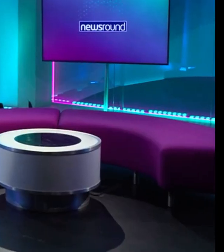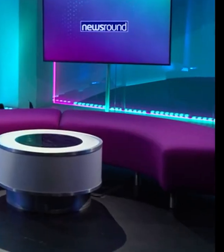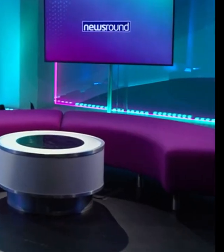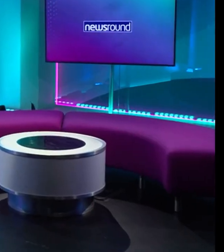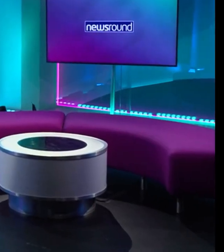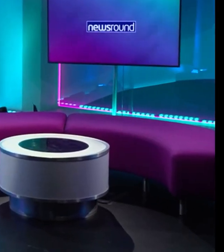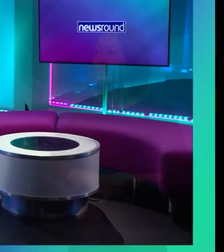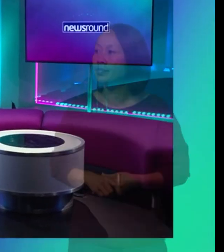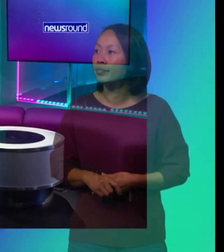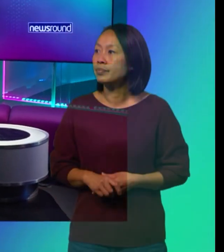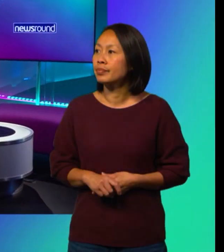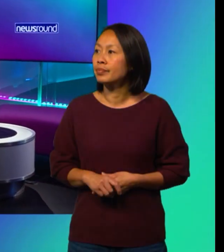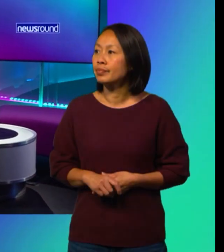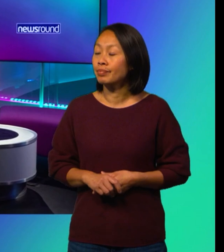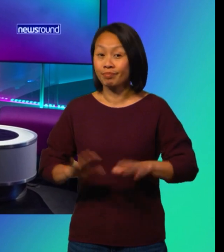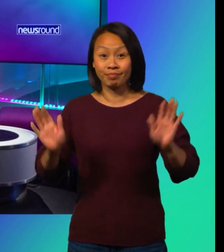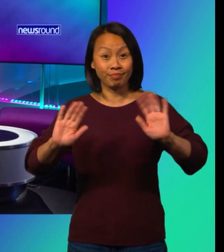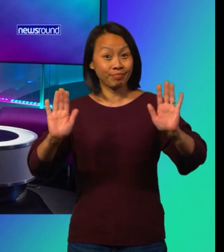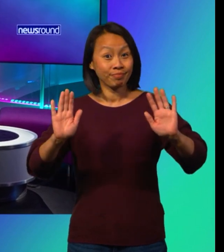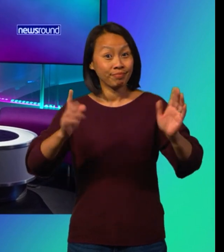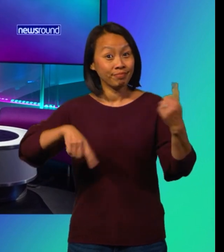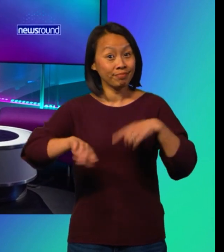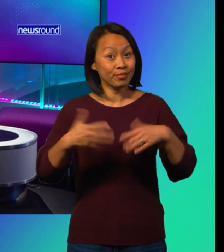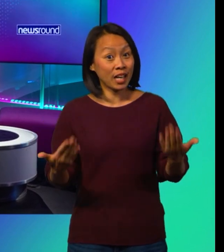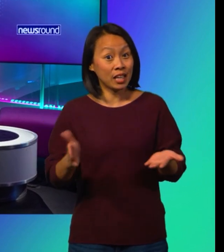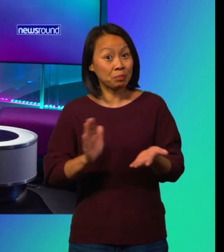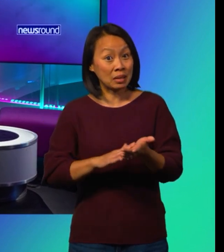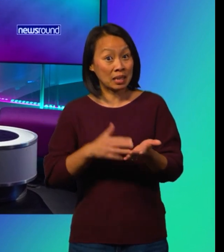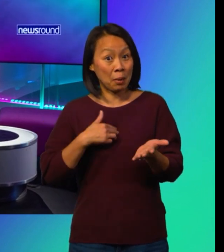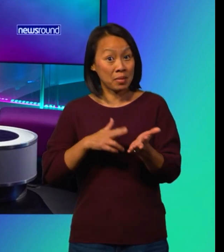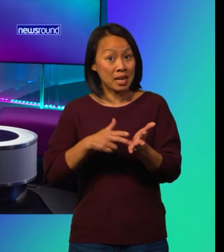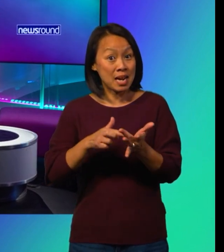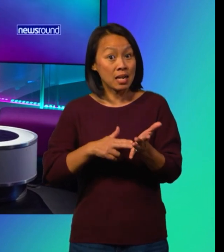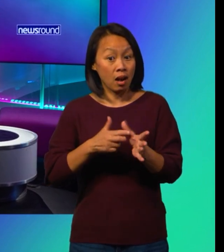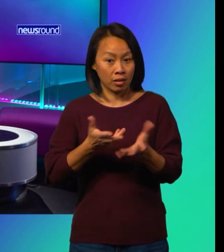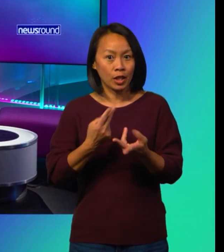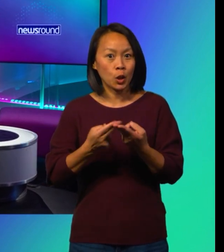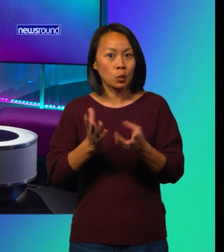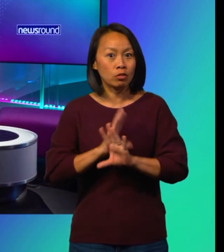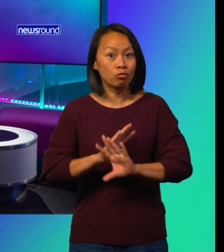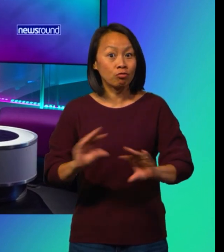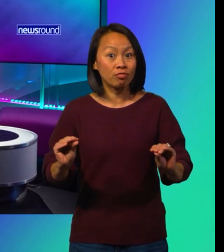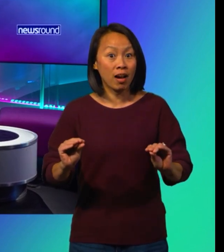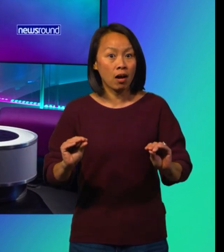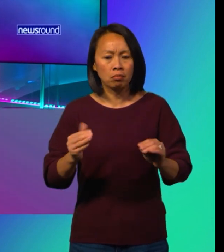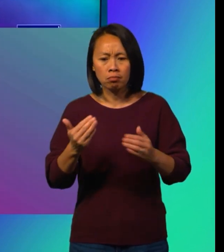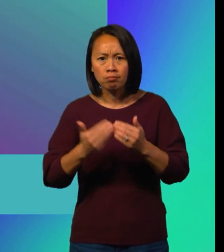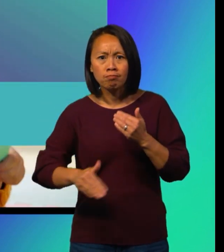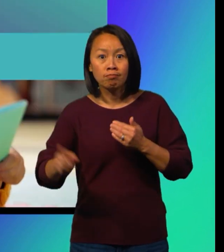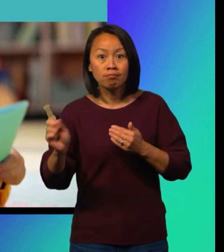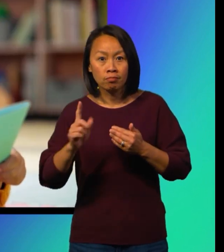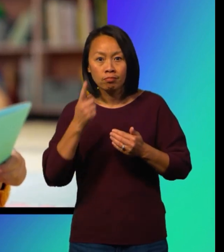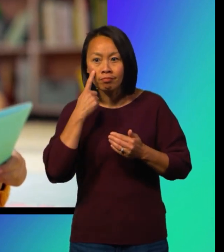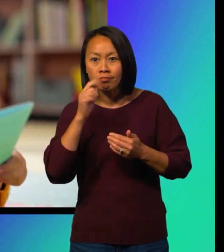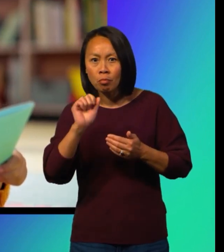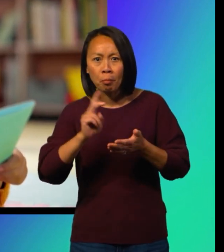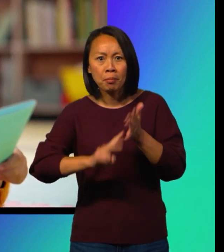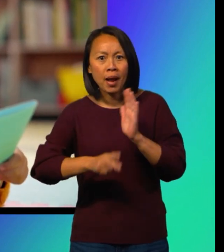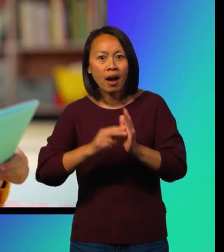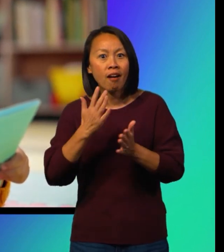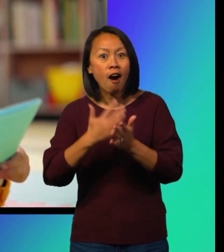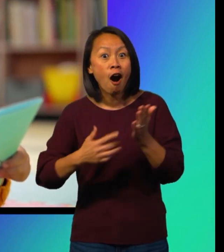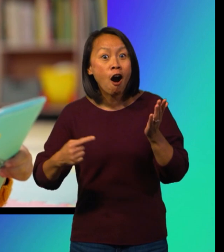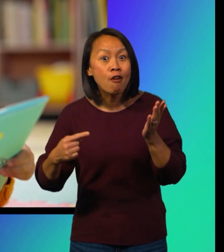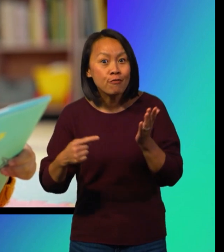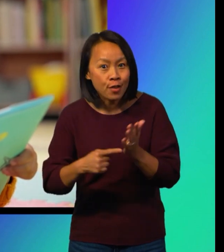Hey everyone, it's Monday, I'm Nina and this is Newsround. We have lots coming up today, including we find